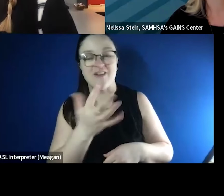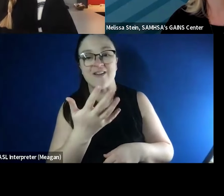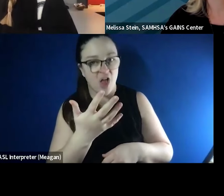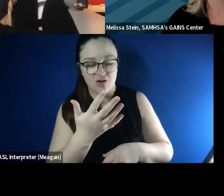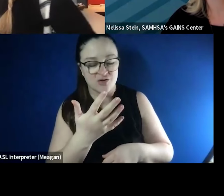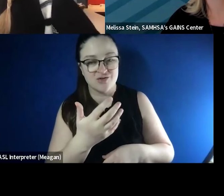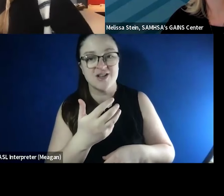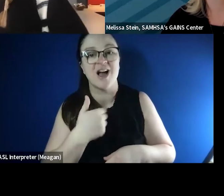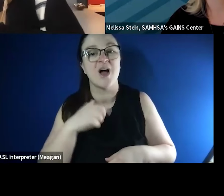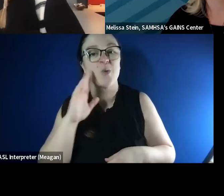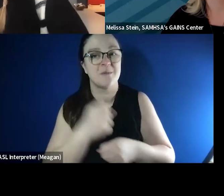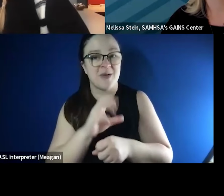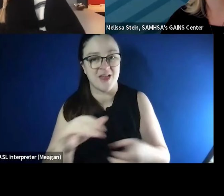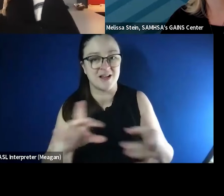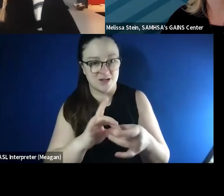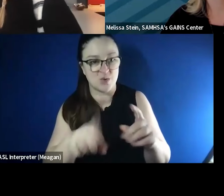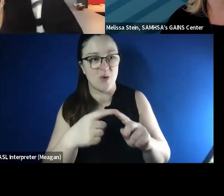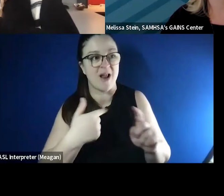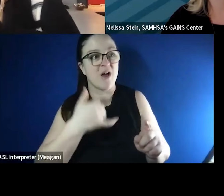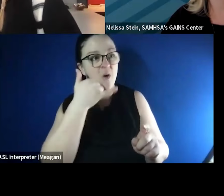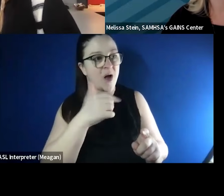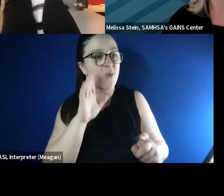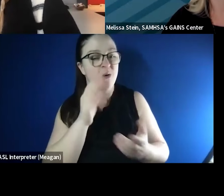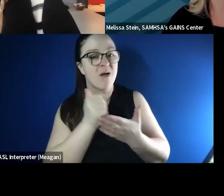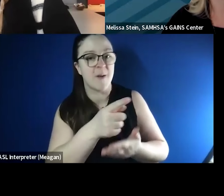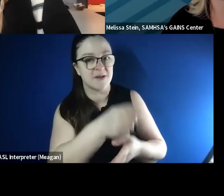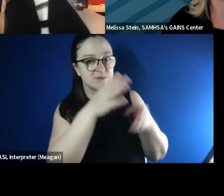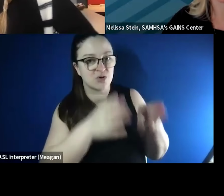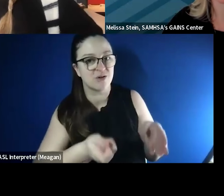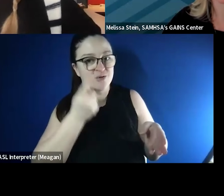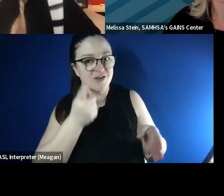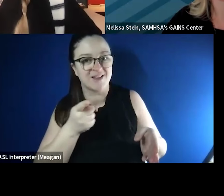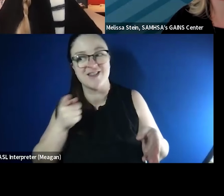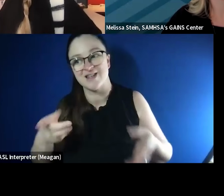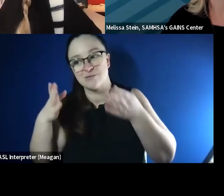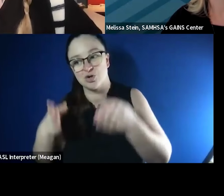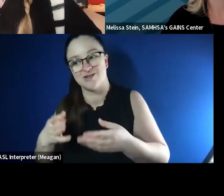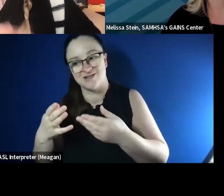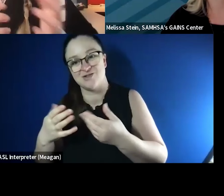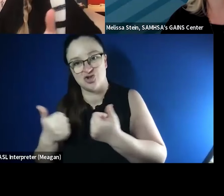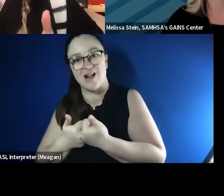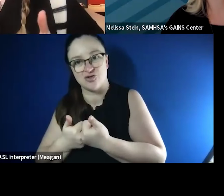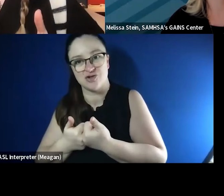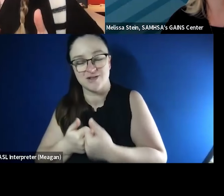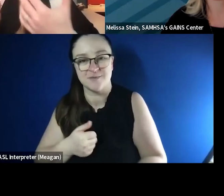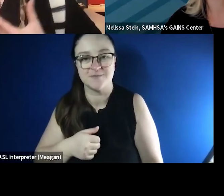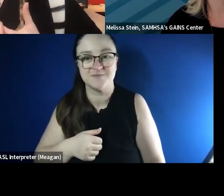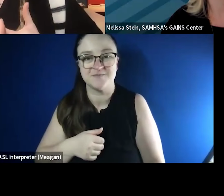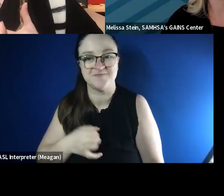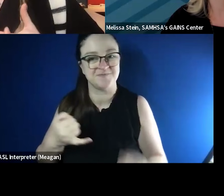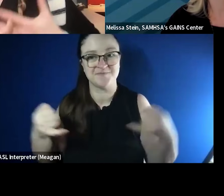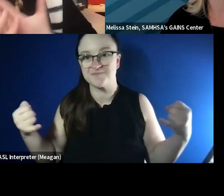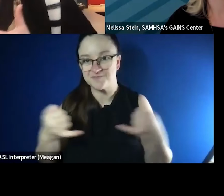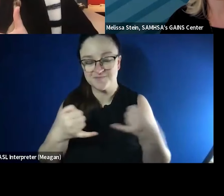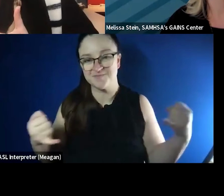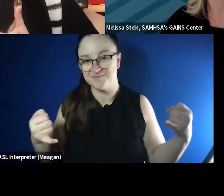phone with this person, I'm also going to help them kind of understand the challenges that the person's been navigating. It's a fine line, right? Because you